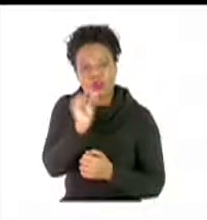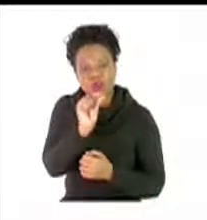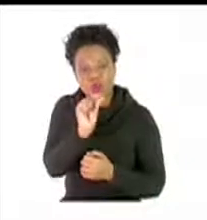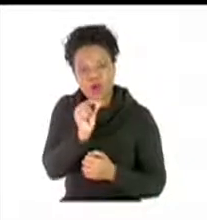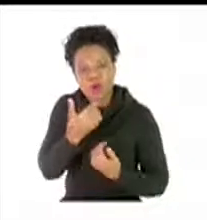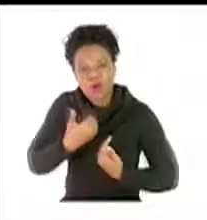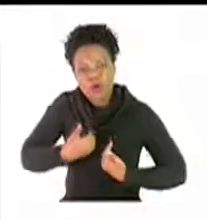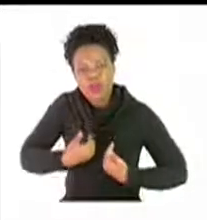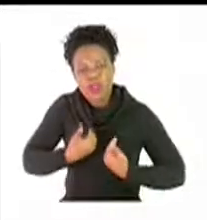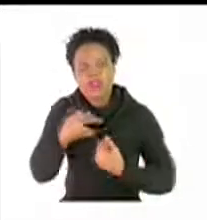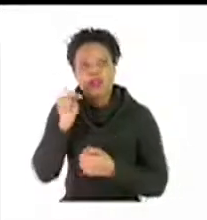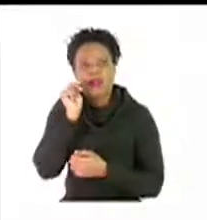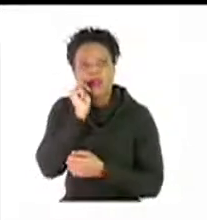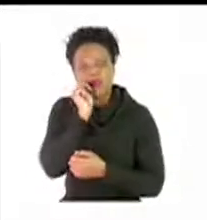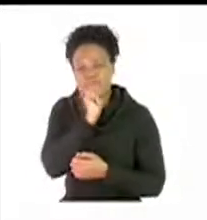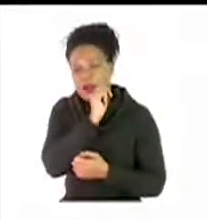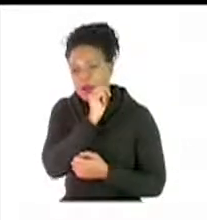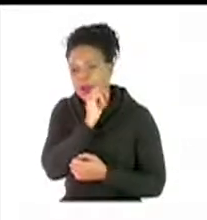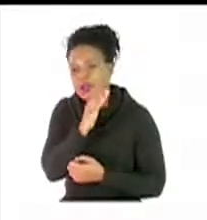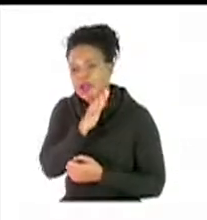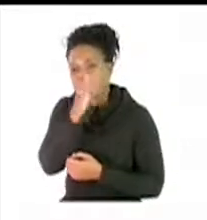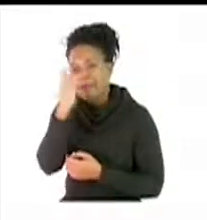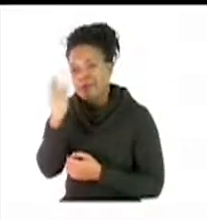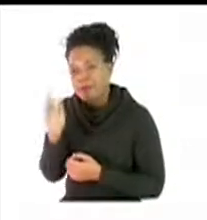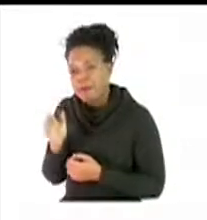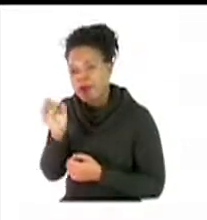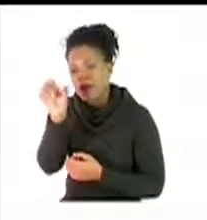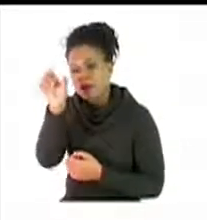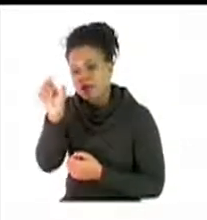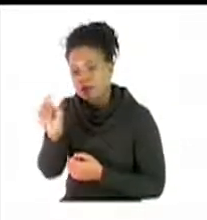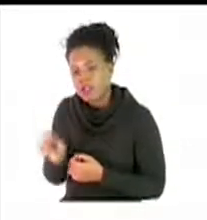I begin with A. Definition A says,